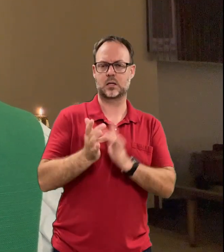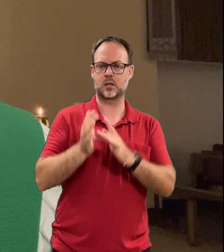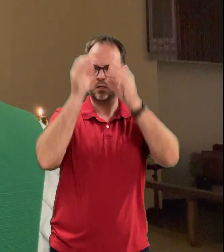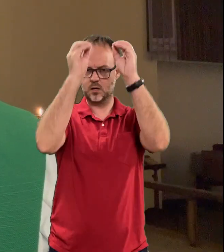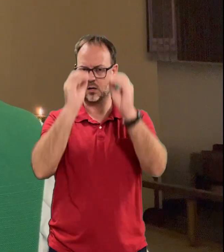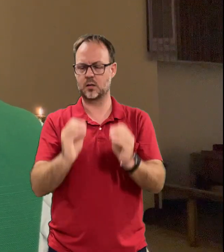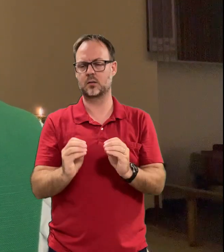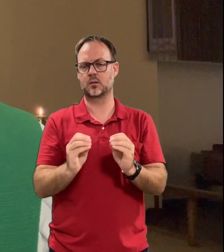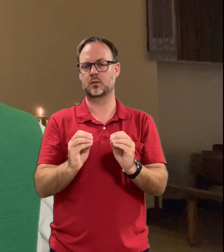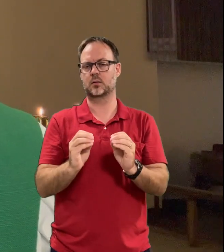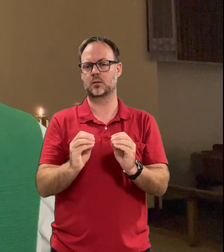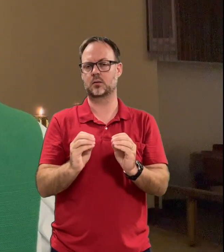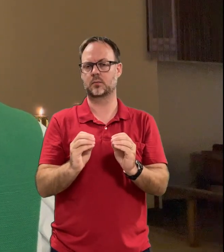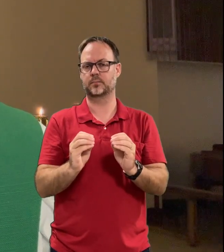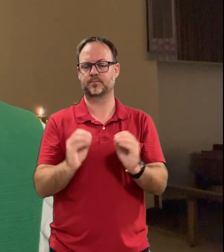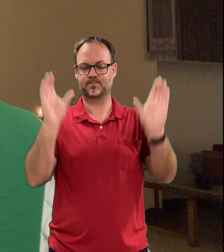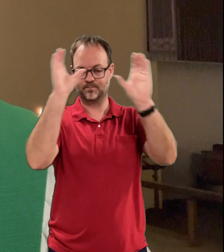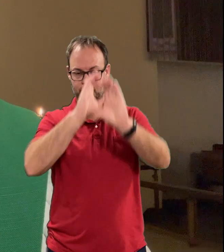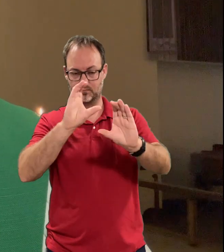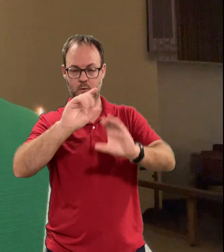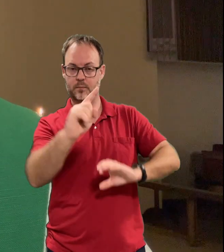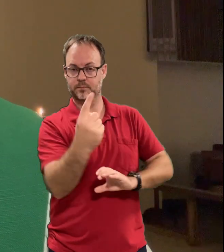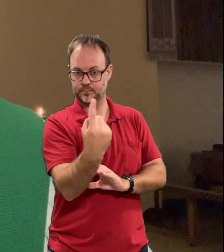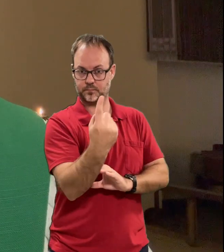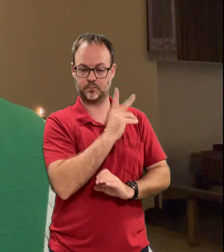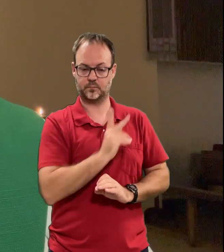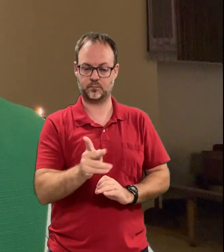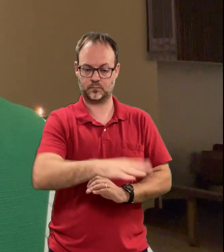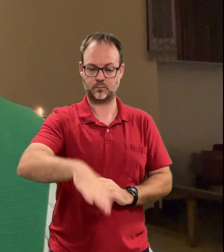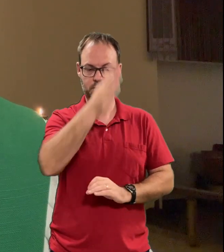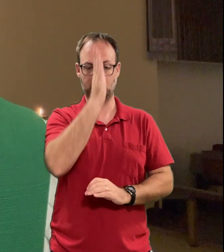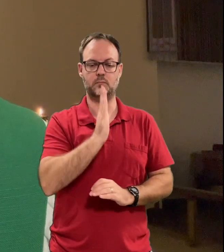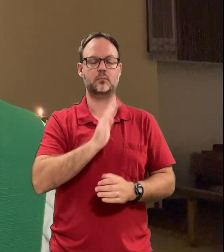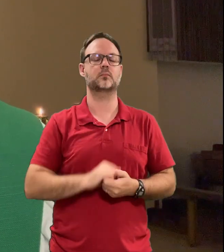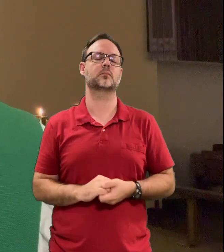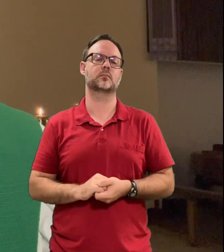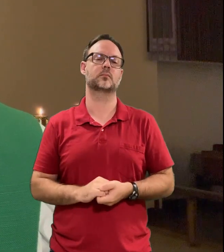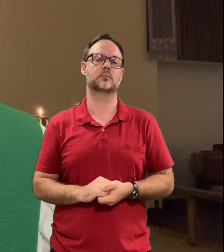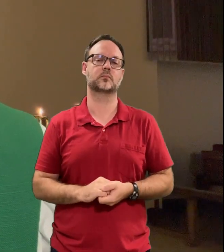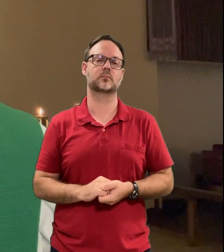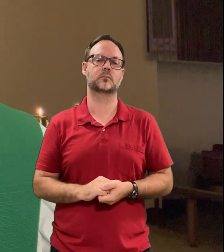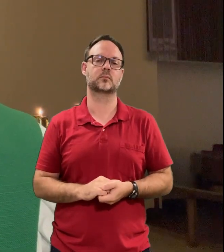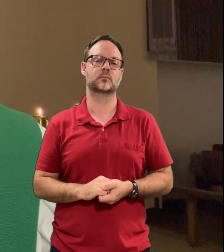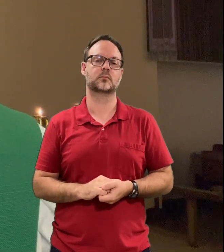is teaching us in the Lord's Prayer to seek ye first the kingdom of God.